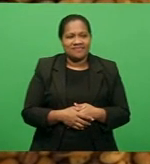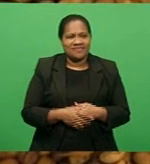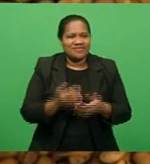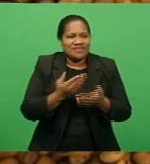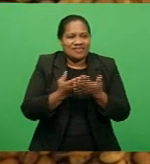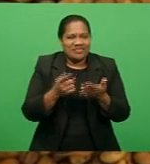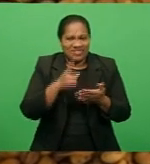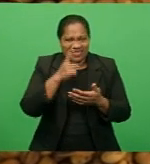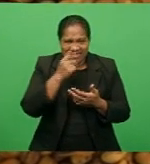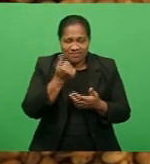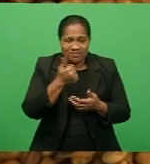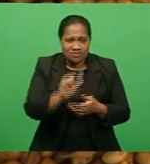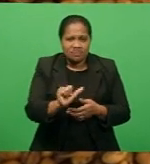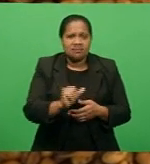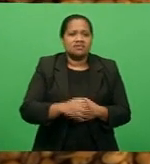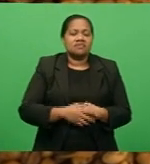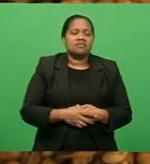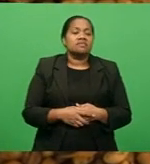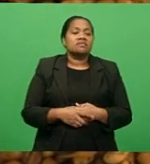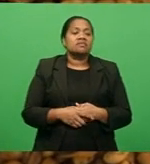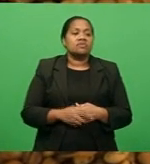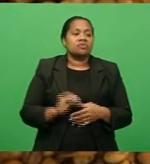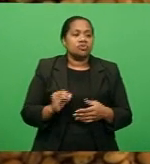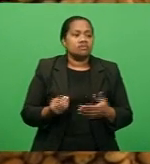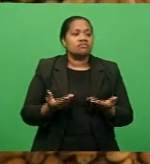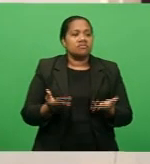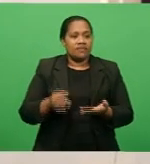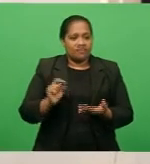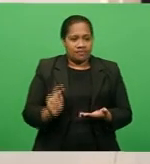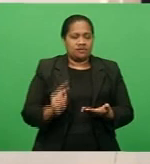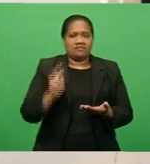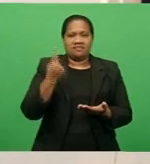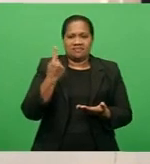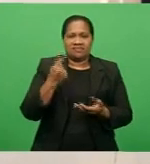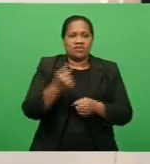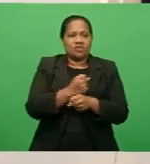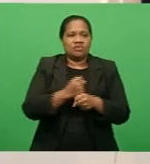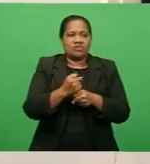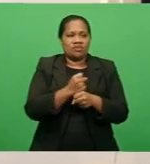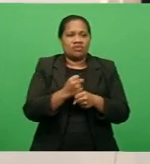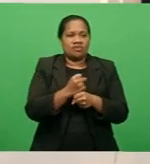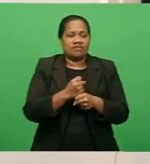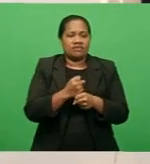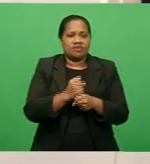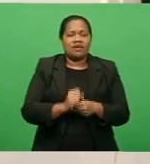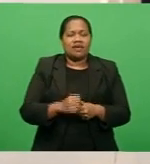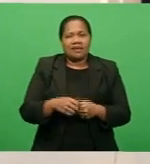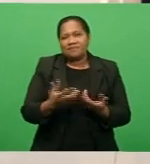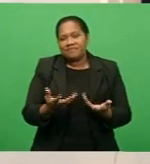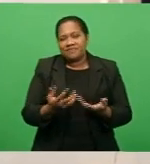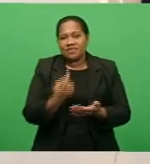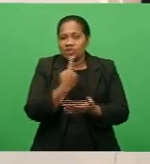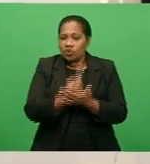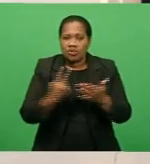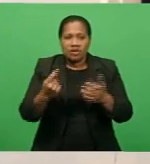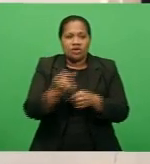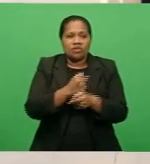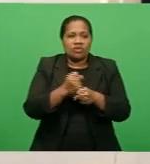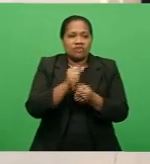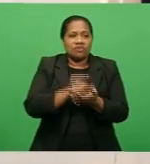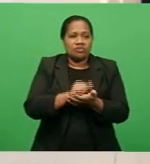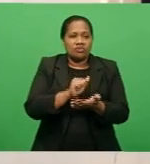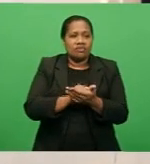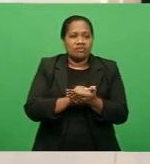and if it is a well-received product. So this is the first coffee shop, and it is one of the only coffee shops in Fiji